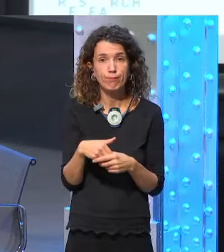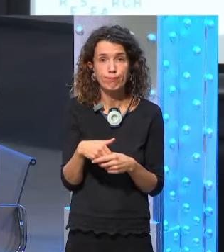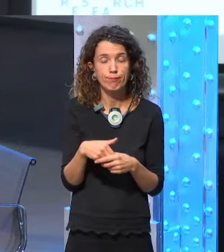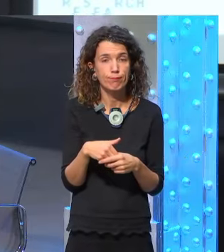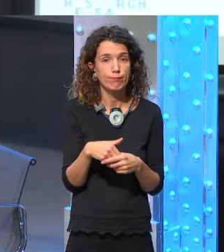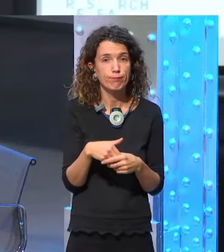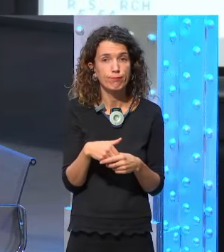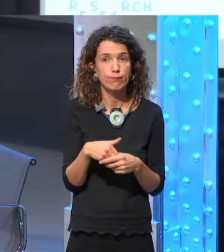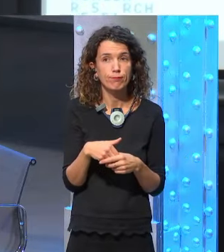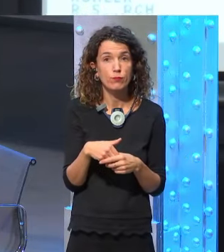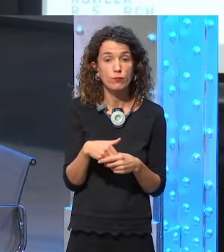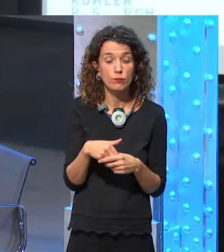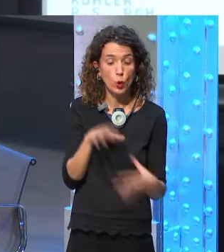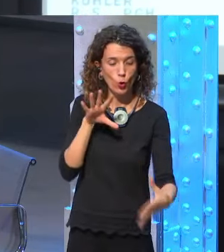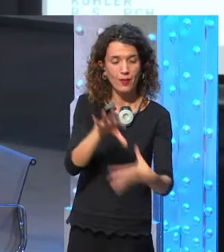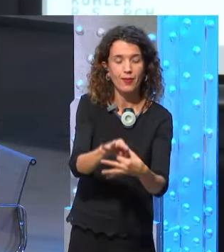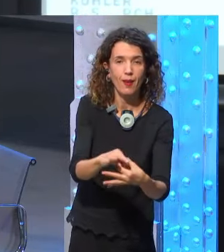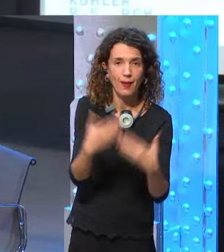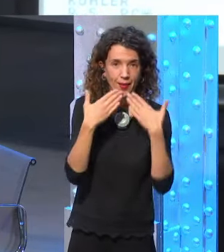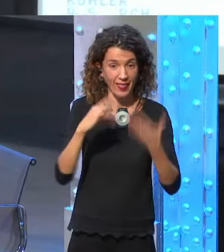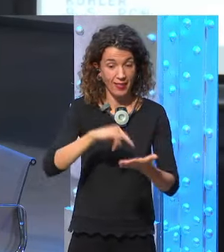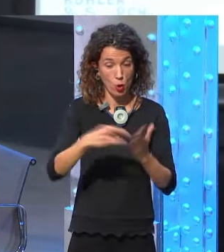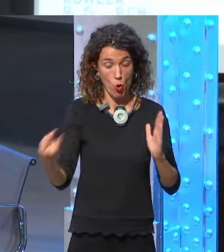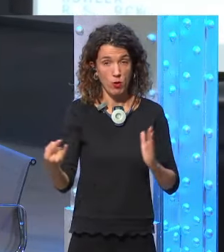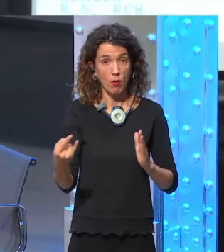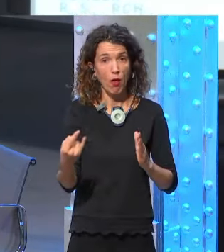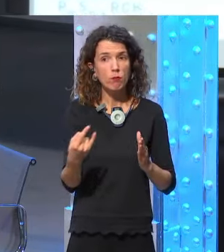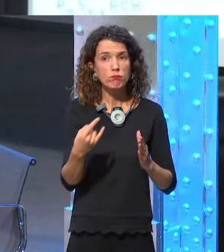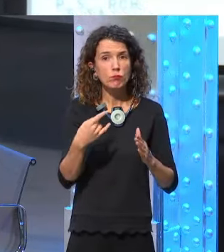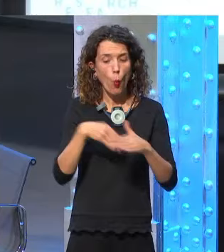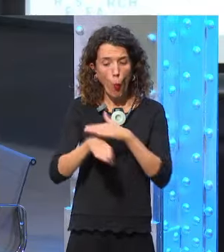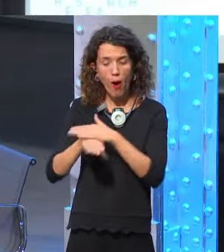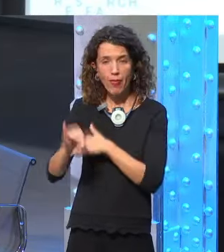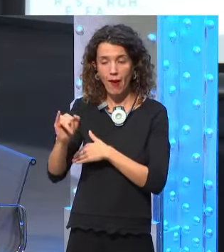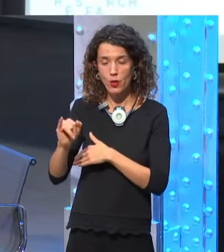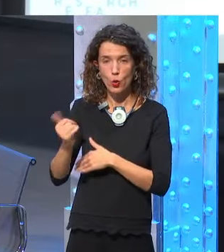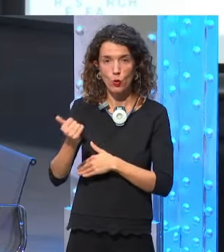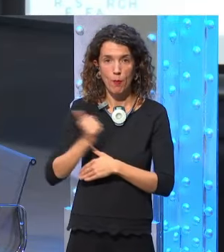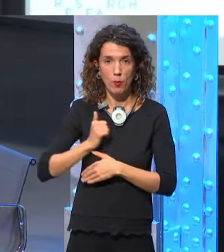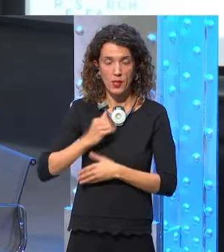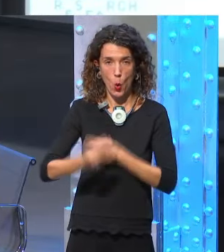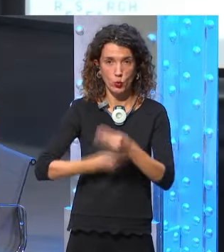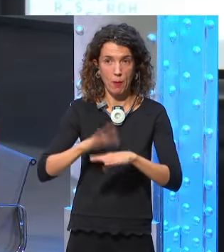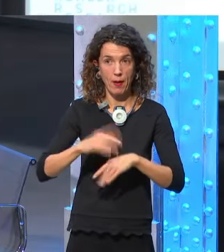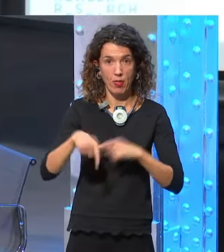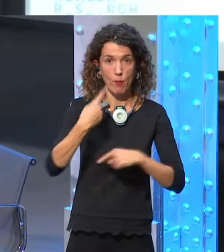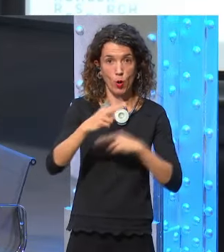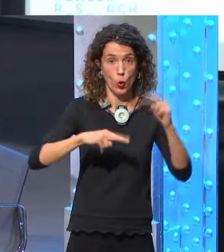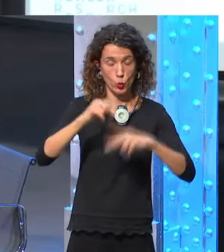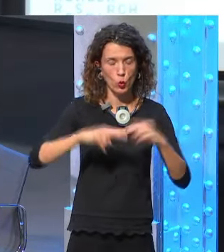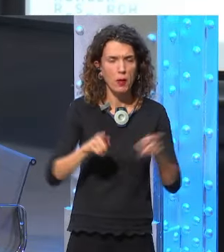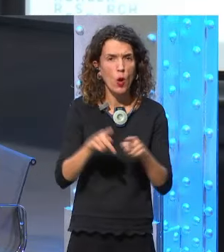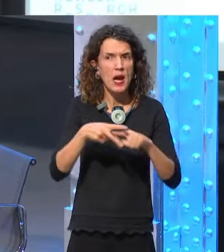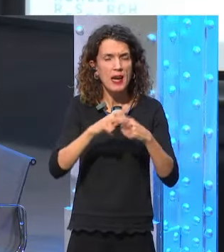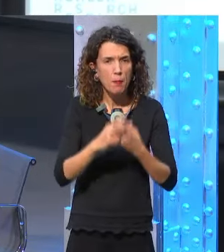certain techniques which were available, which you could use for construction. But there was no tool to actually build architecture,